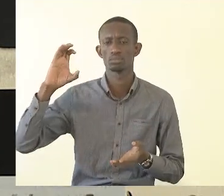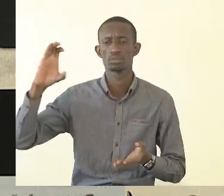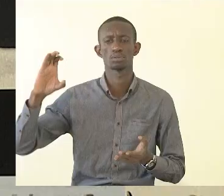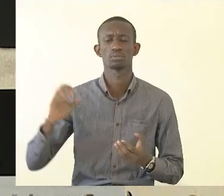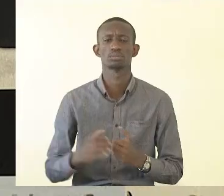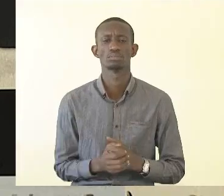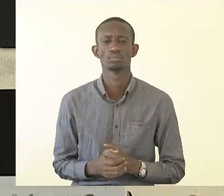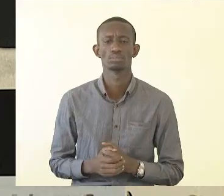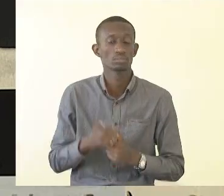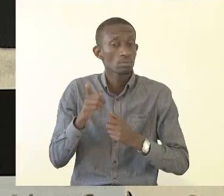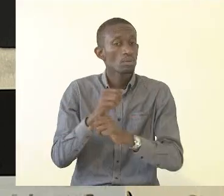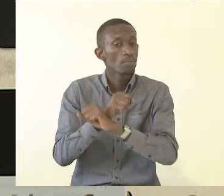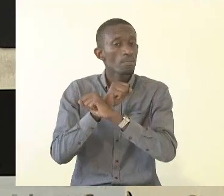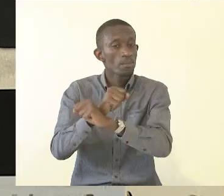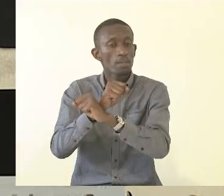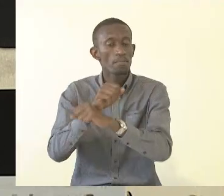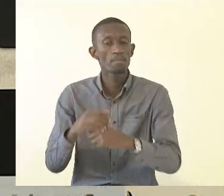to prevent